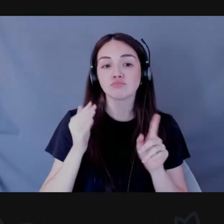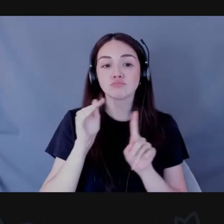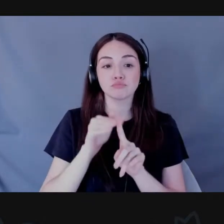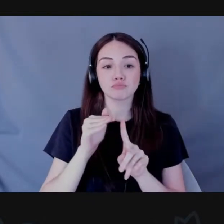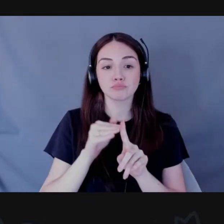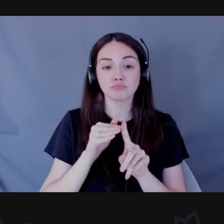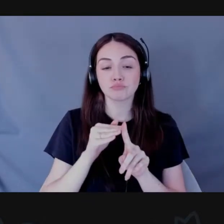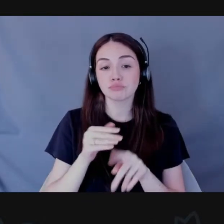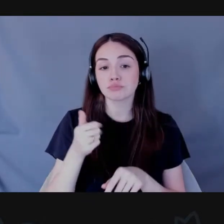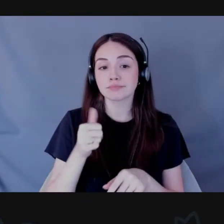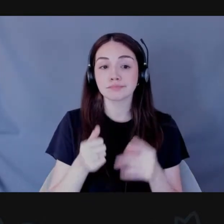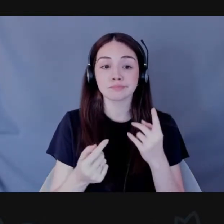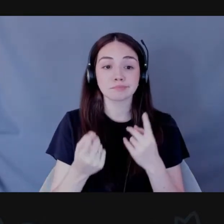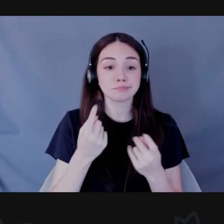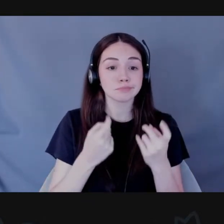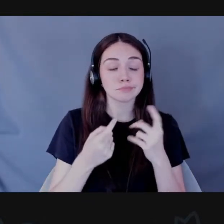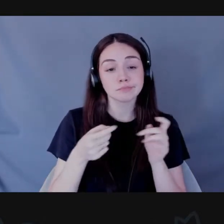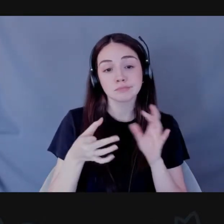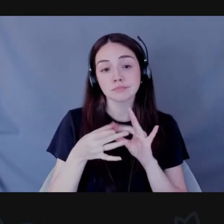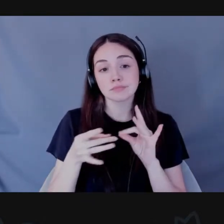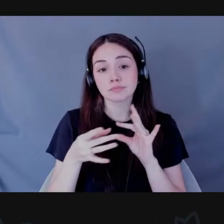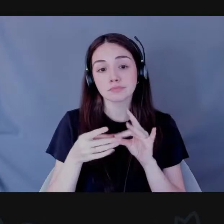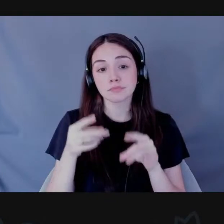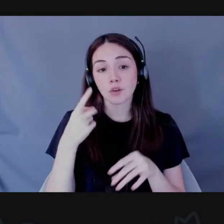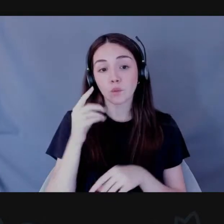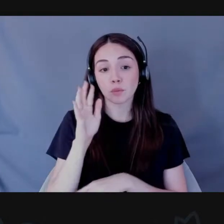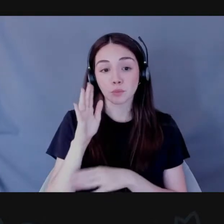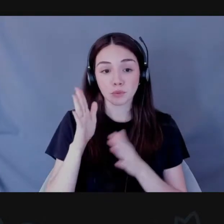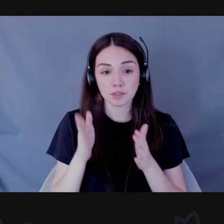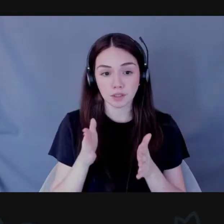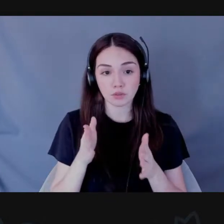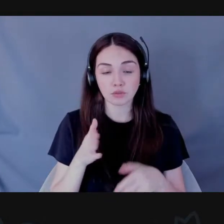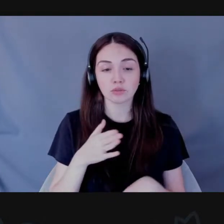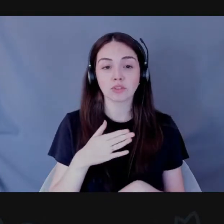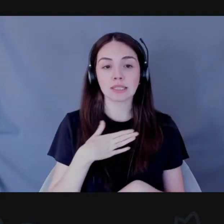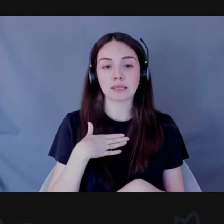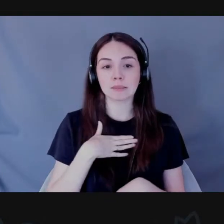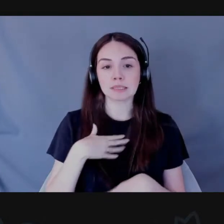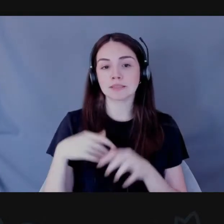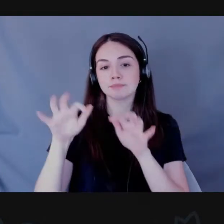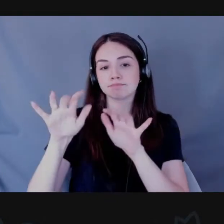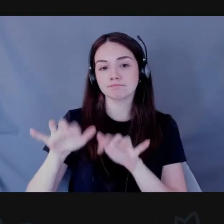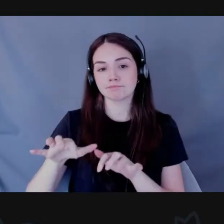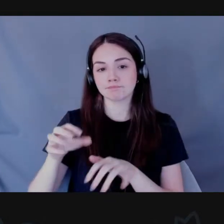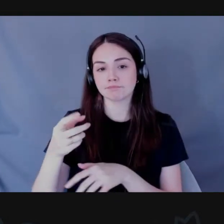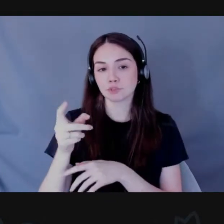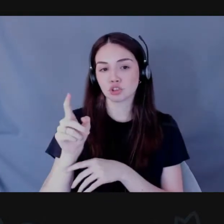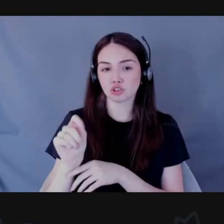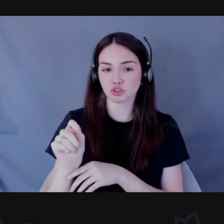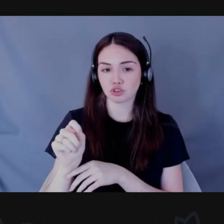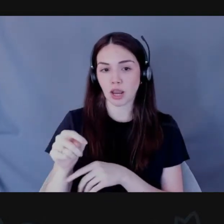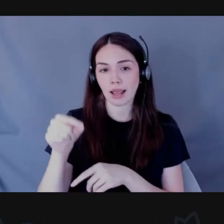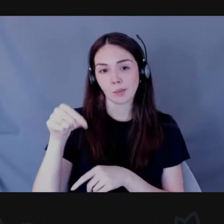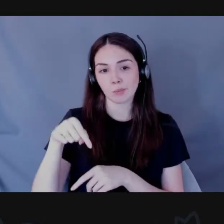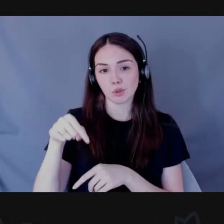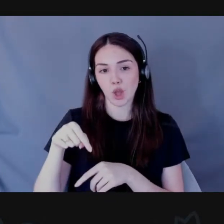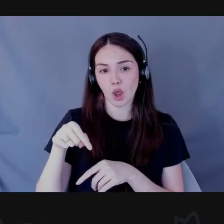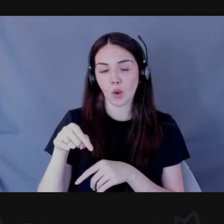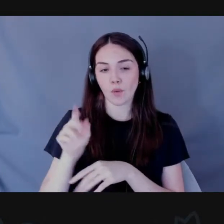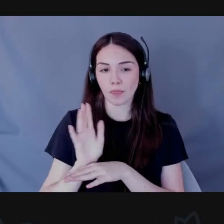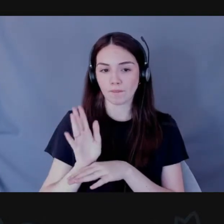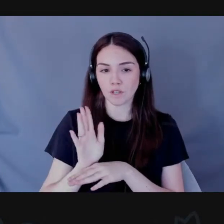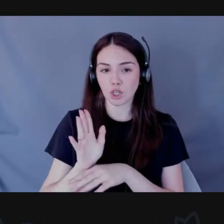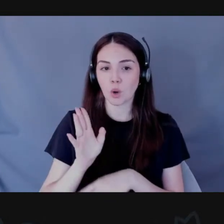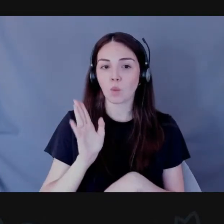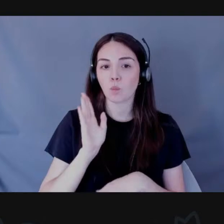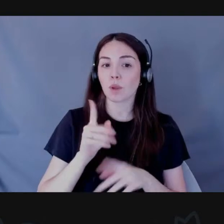you have any questions or comments for today's presenter, please enter them in the comment or chat box below the video, and we'll address them